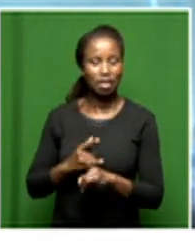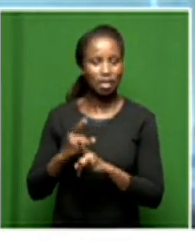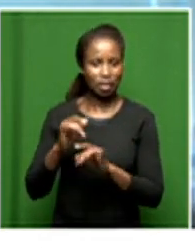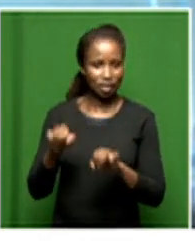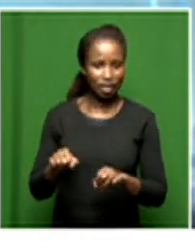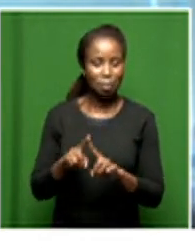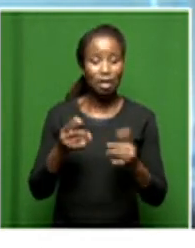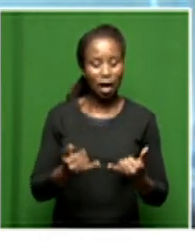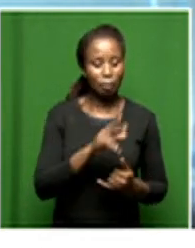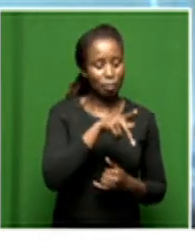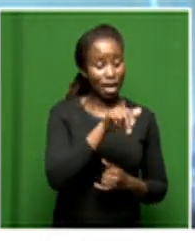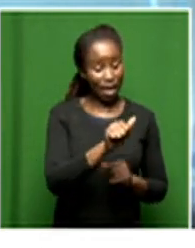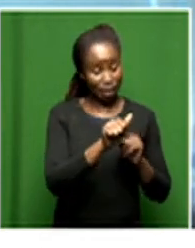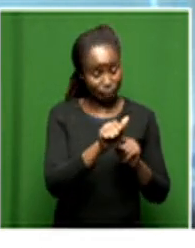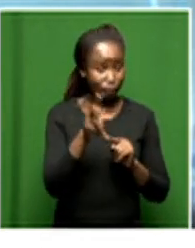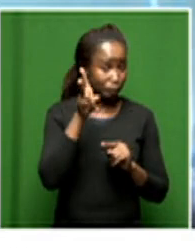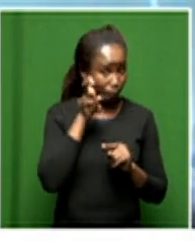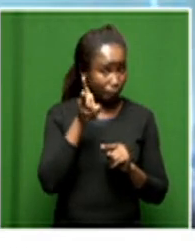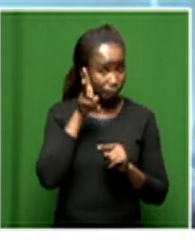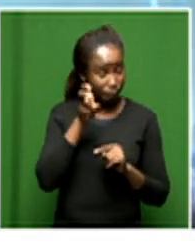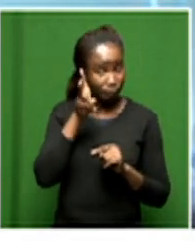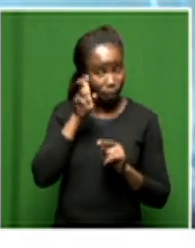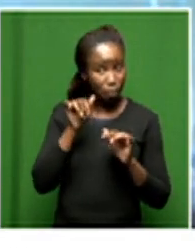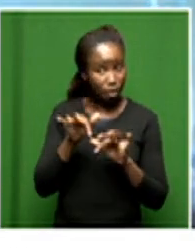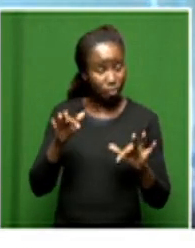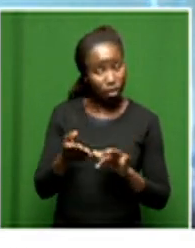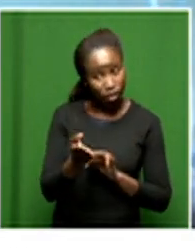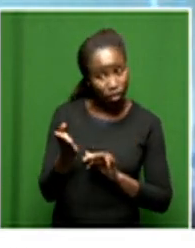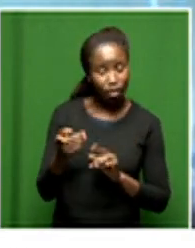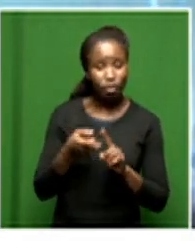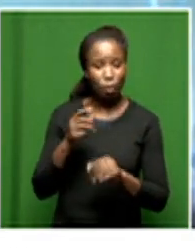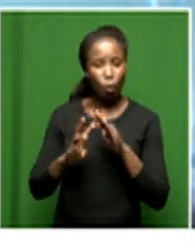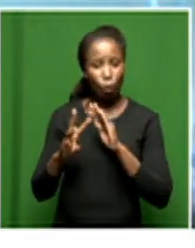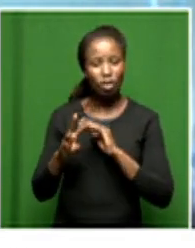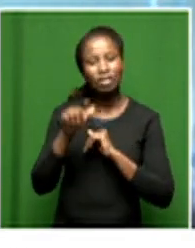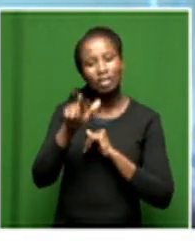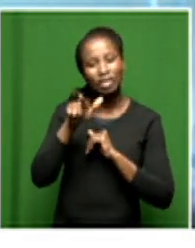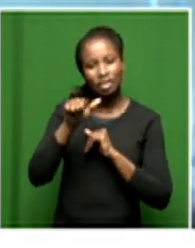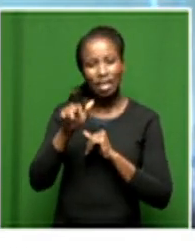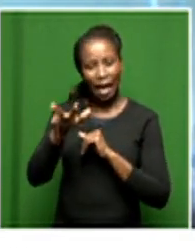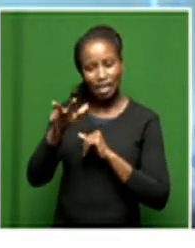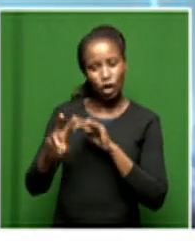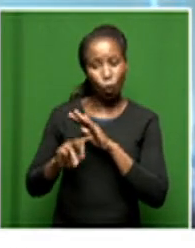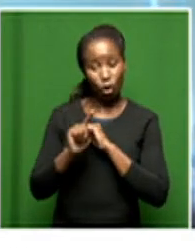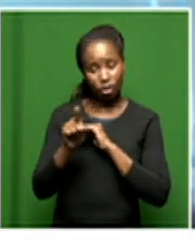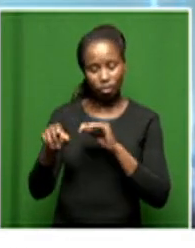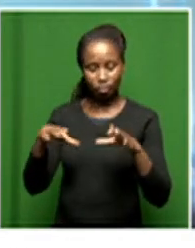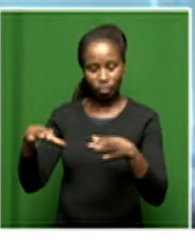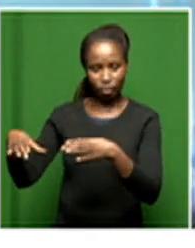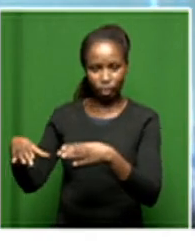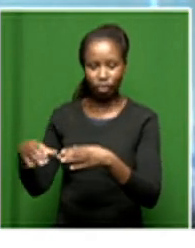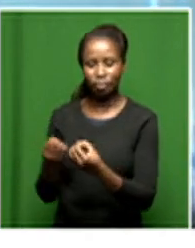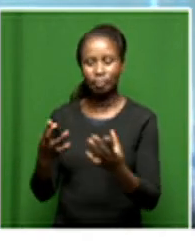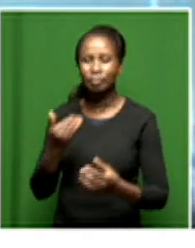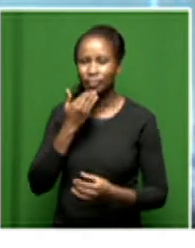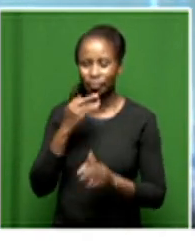Patriotic Alliance, if you hear the anecdotes from people who are around Ward 17 and Ward 18, there are a lot of young